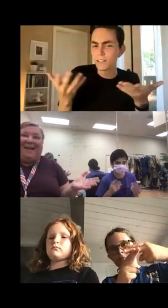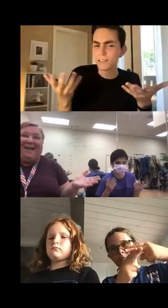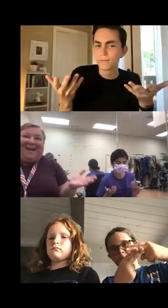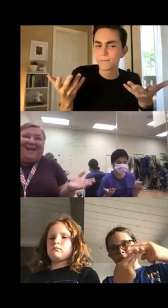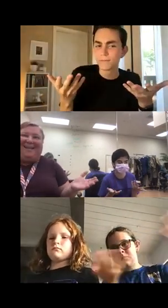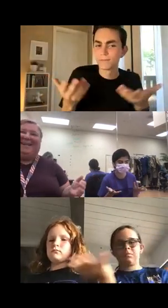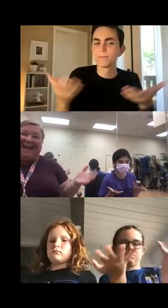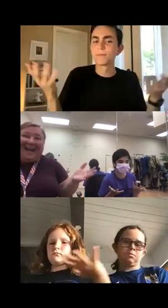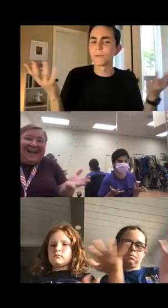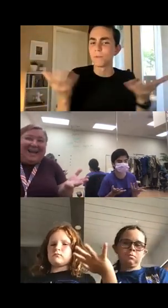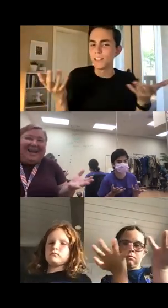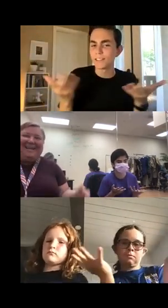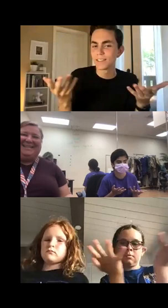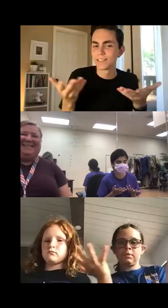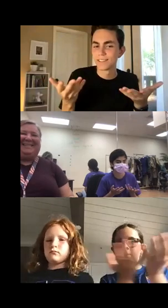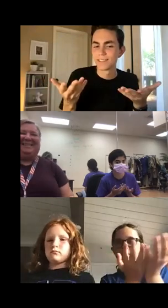What,